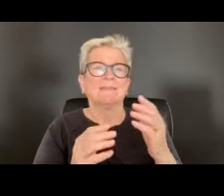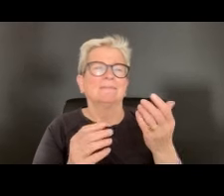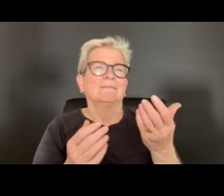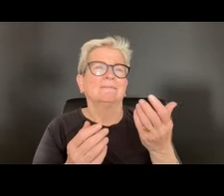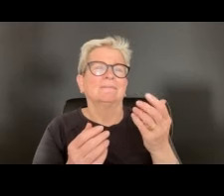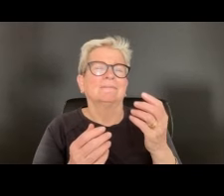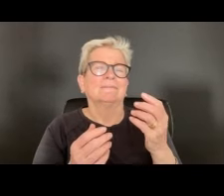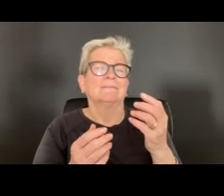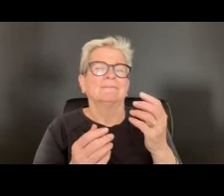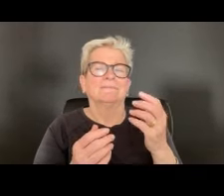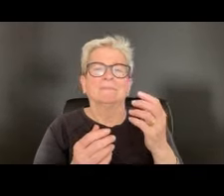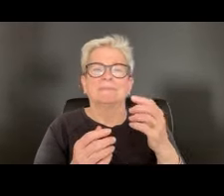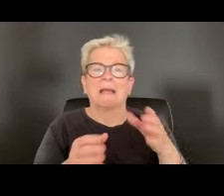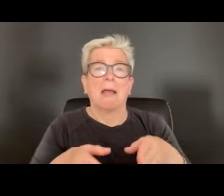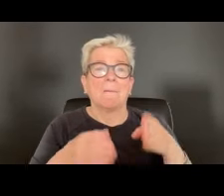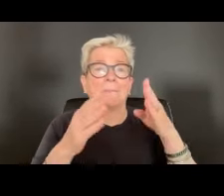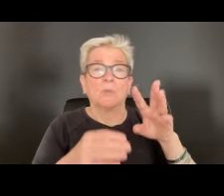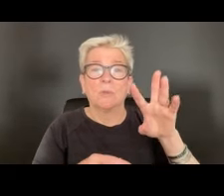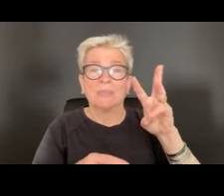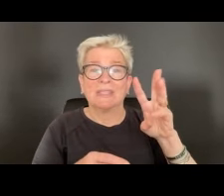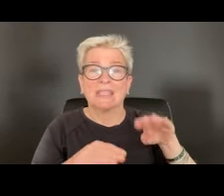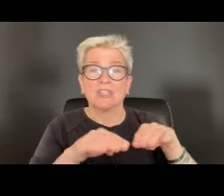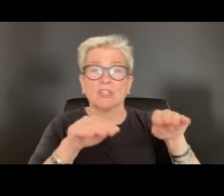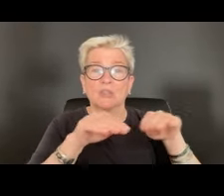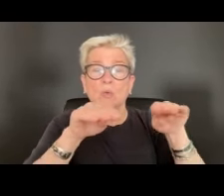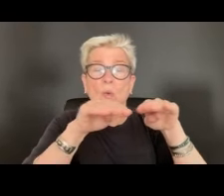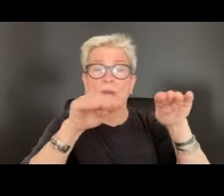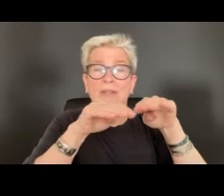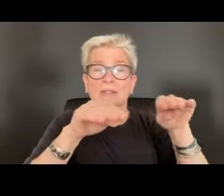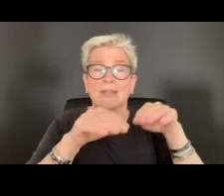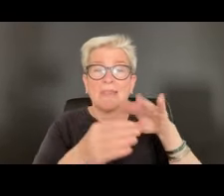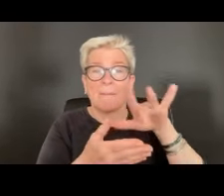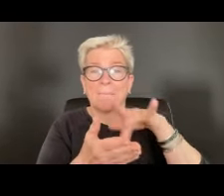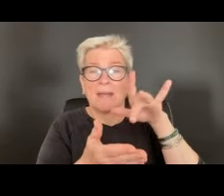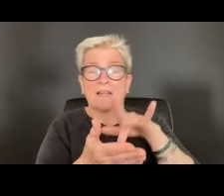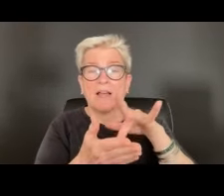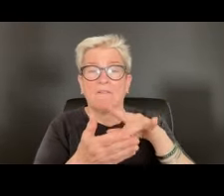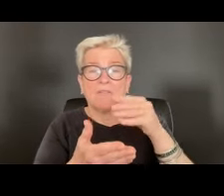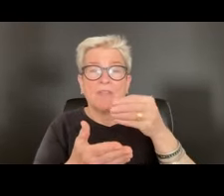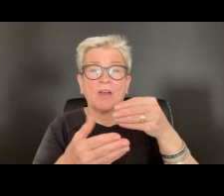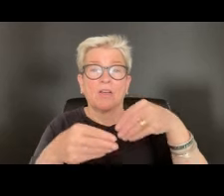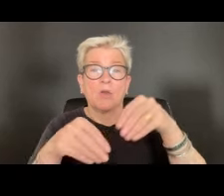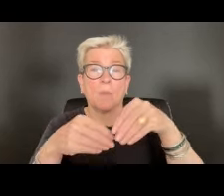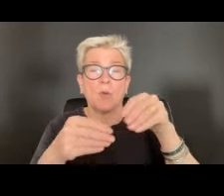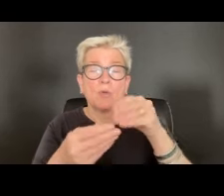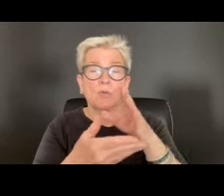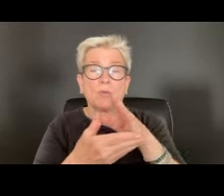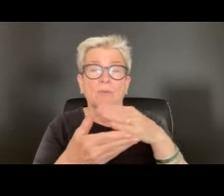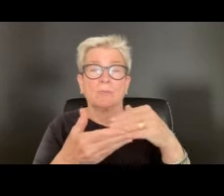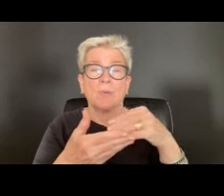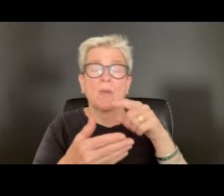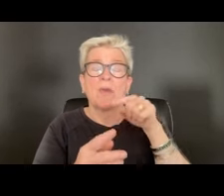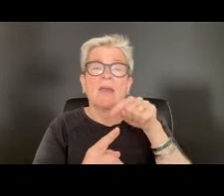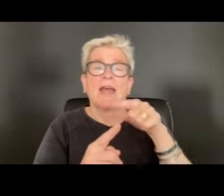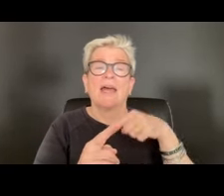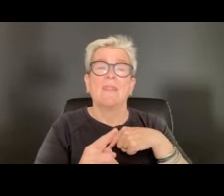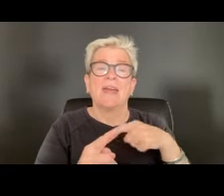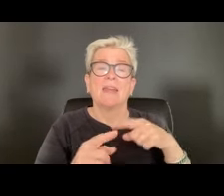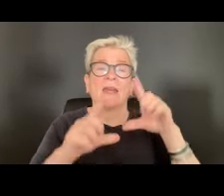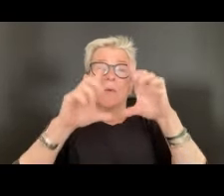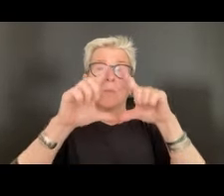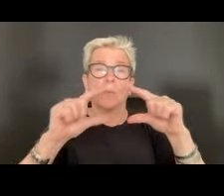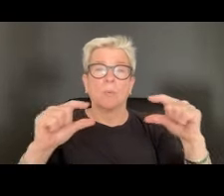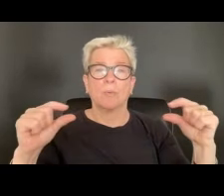to 6 stories right along the commercial core, and then more 4 and 5 stories towards the edges.